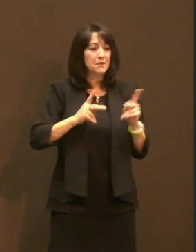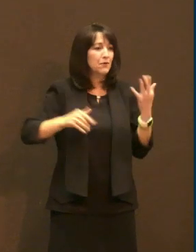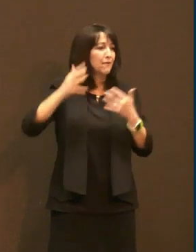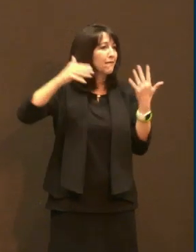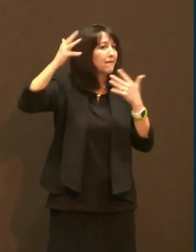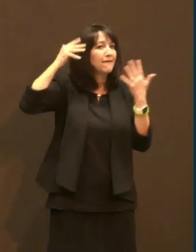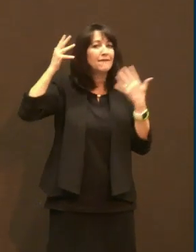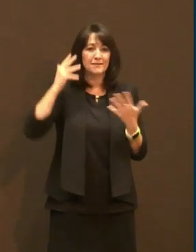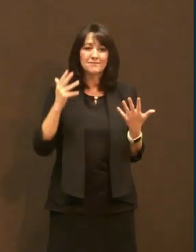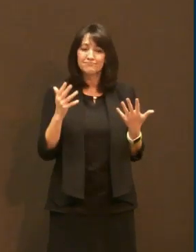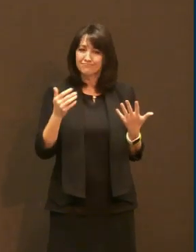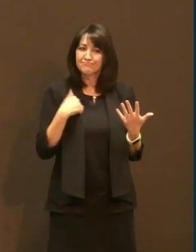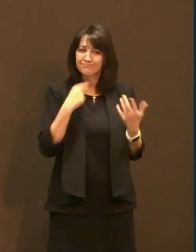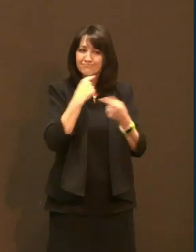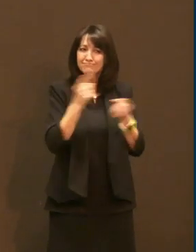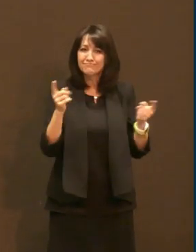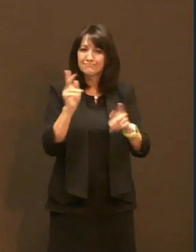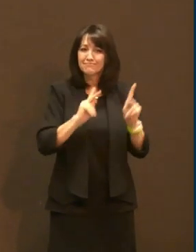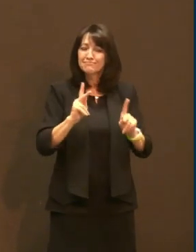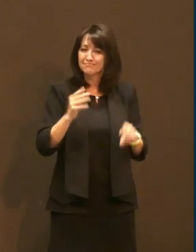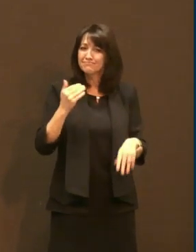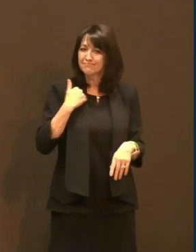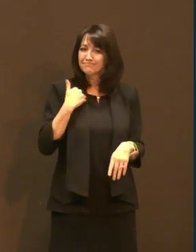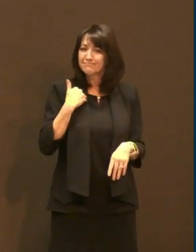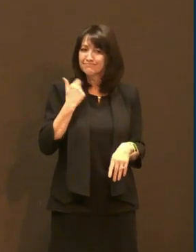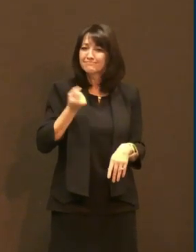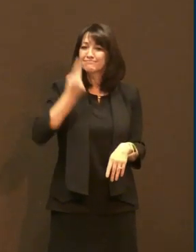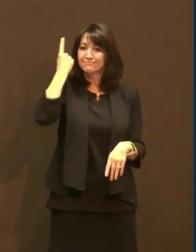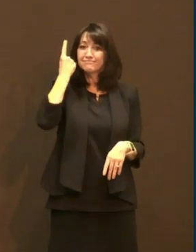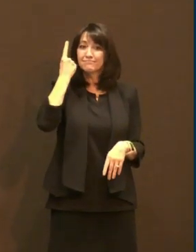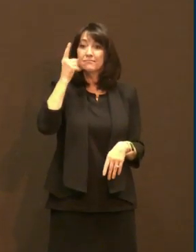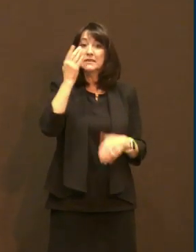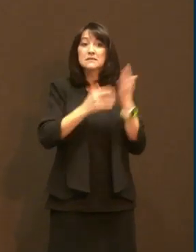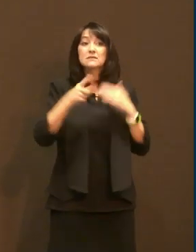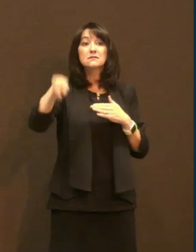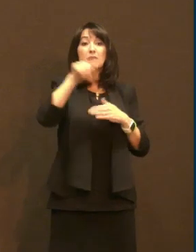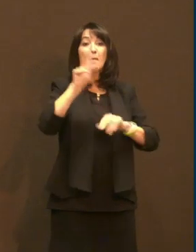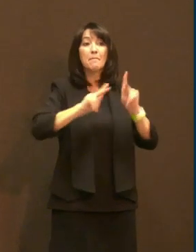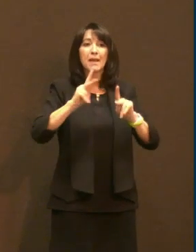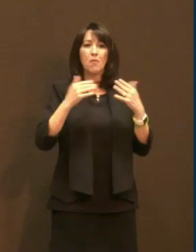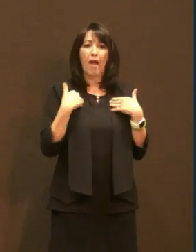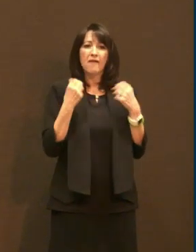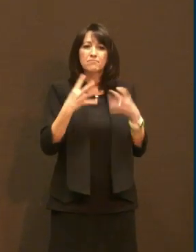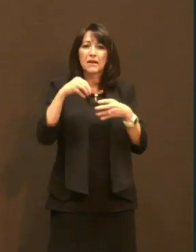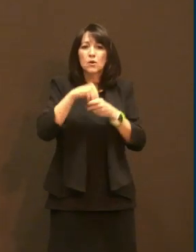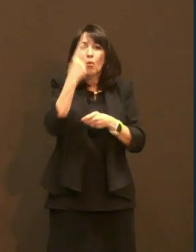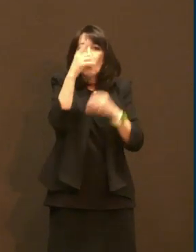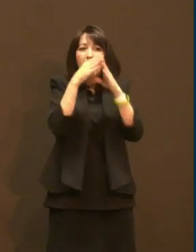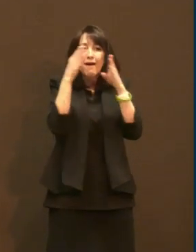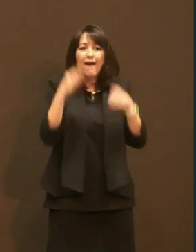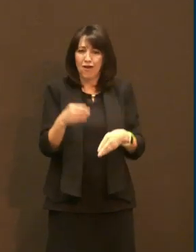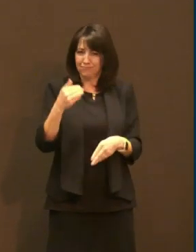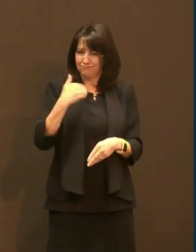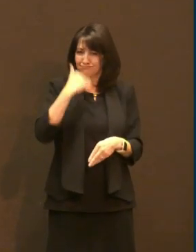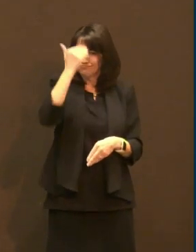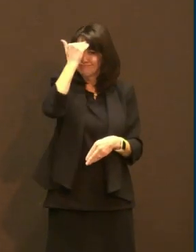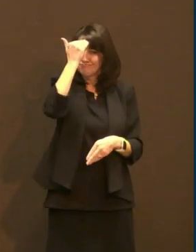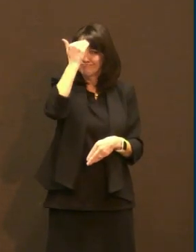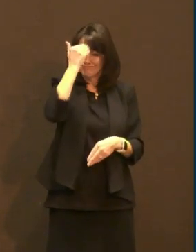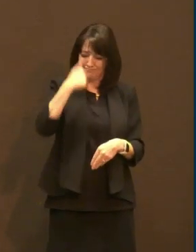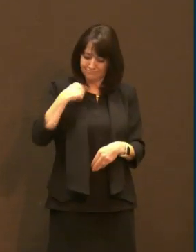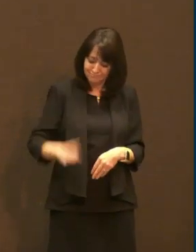know how difficult it is to live in dense quarters and self-isolate. My father